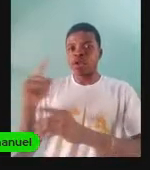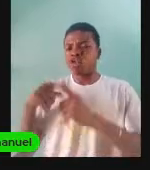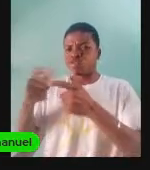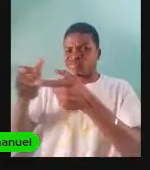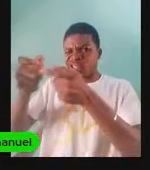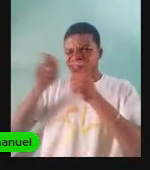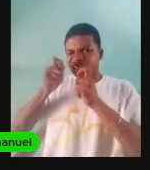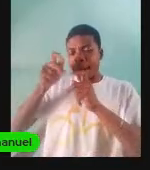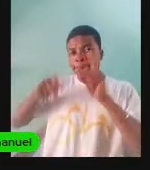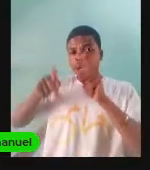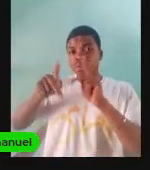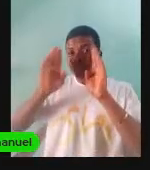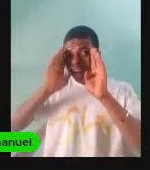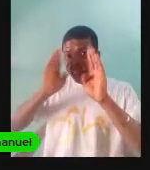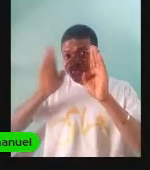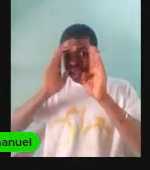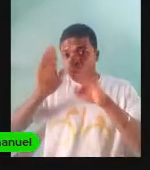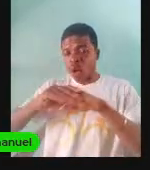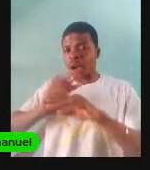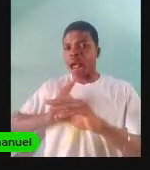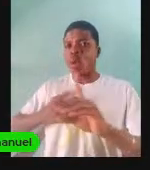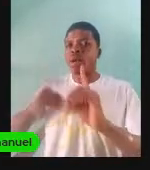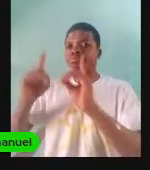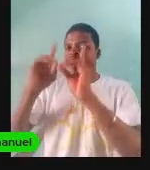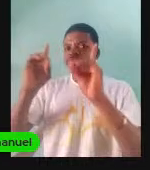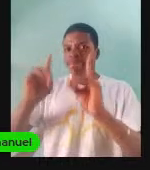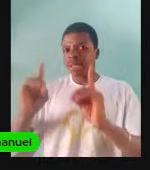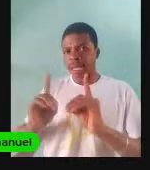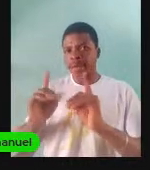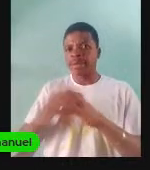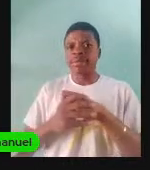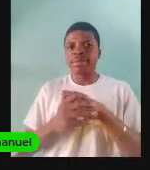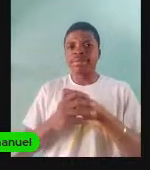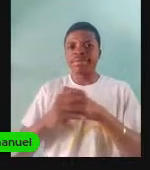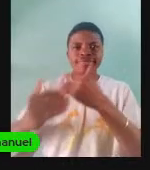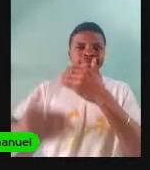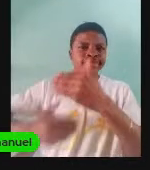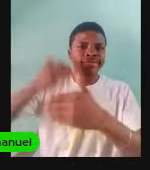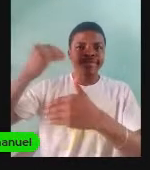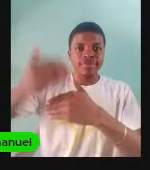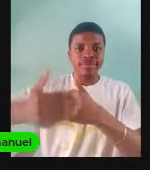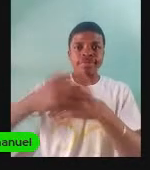our design. Okay, let's go to the next slide.